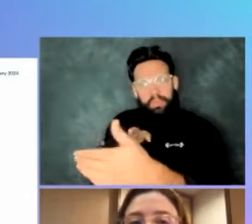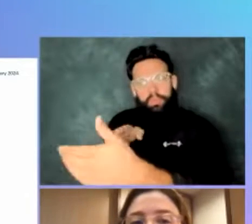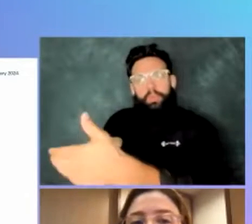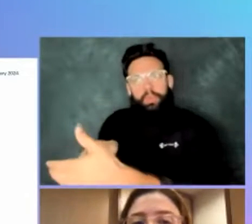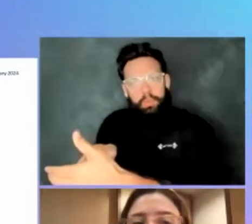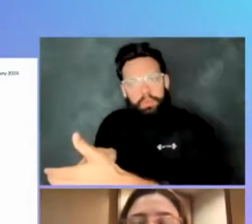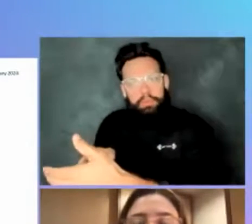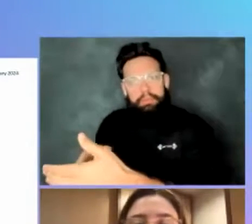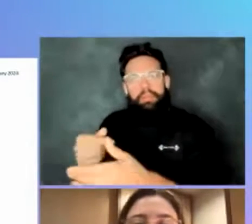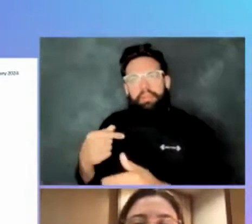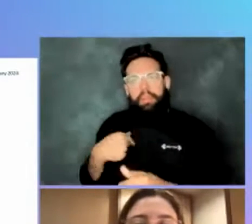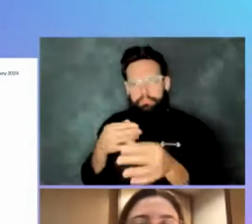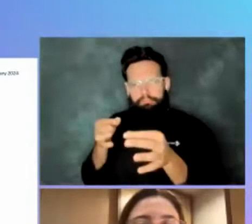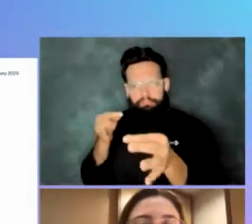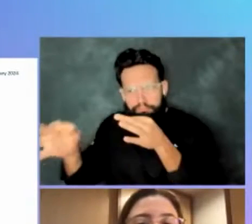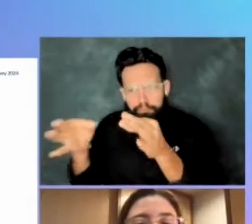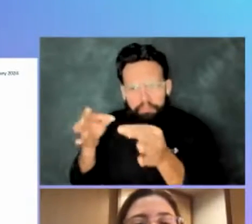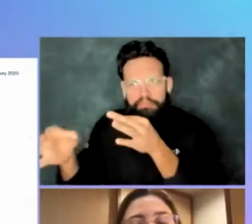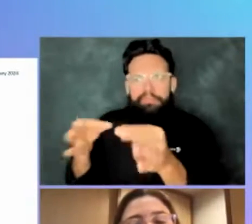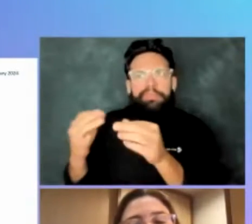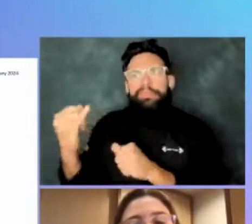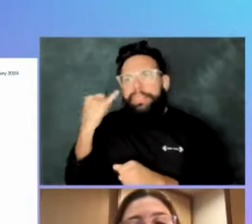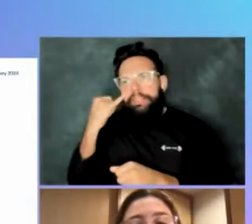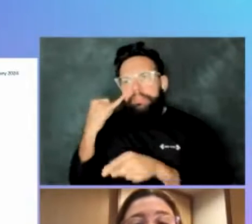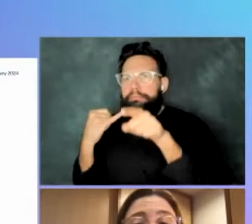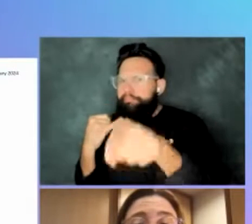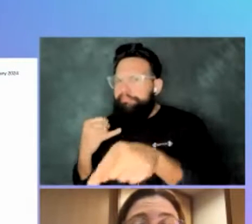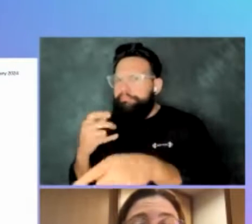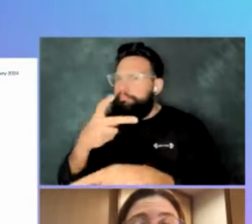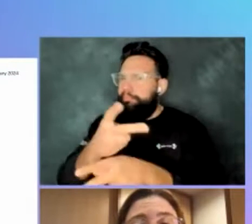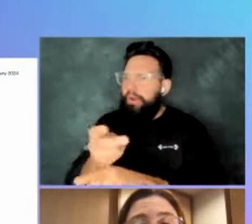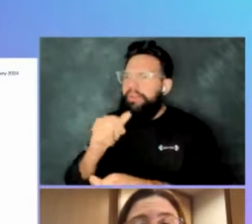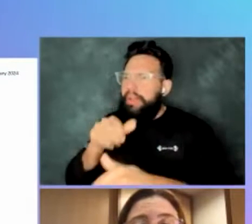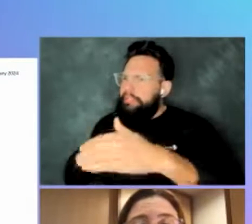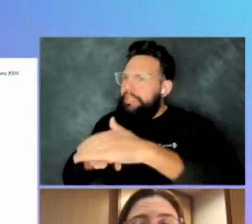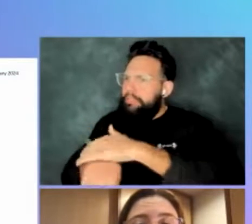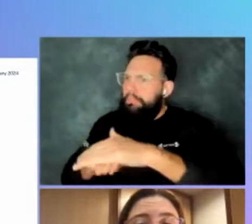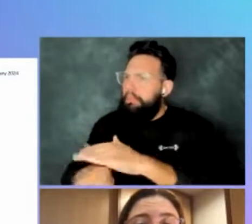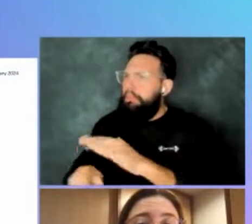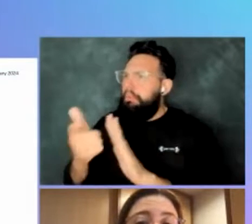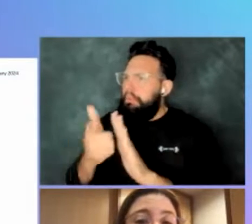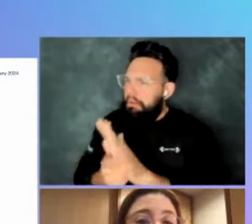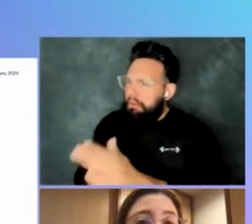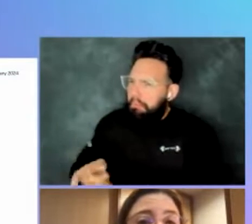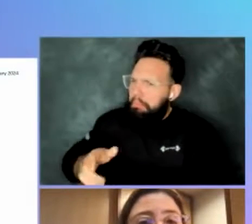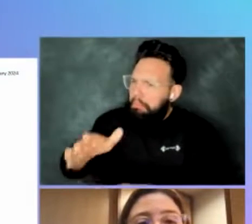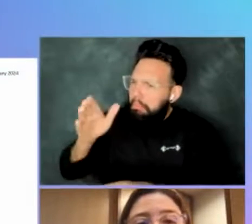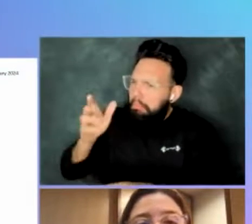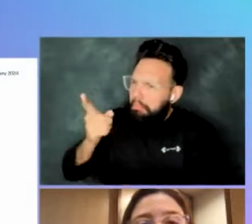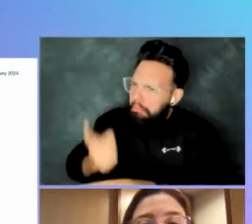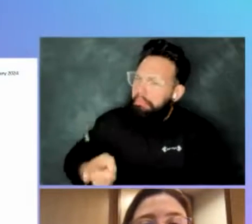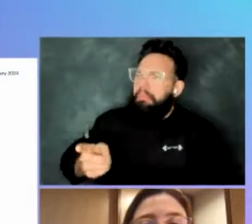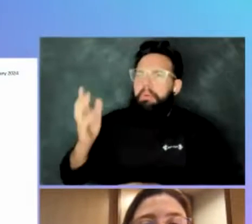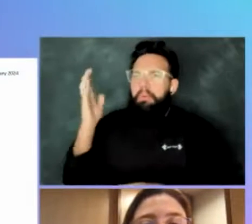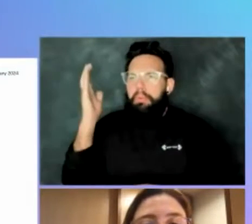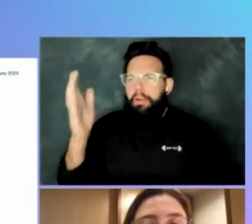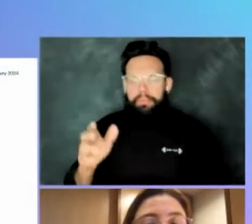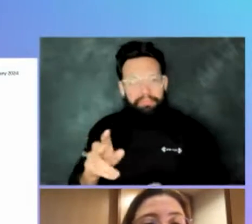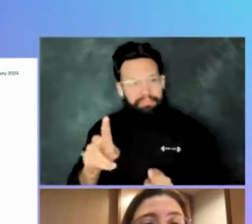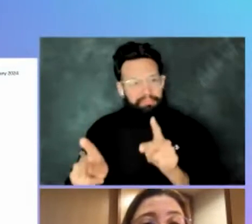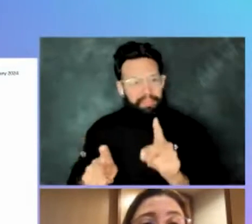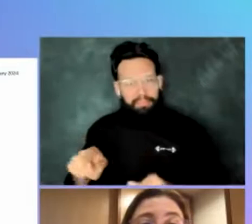legal implications of not making the product accessible. And what happened is actually people just assumed that I didn't